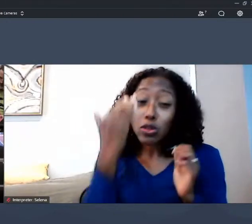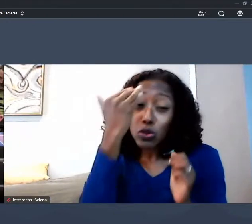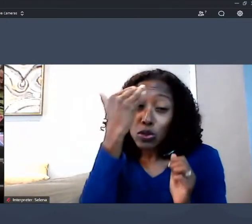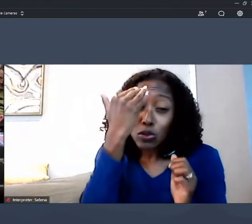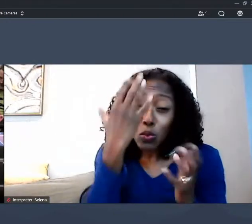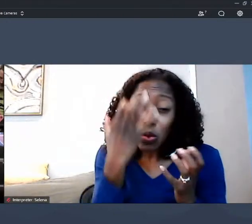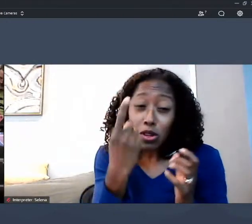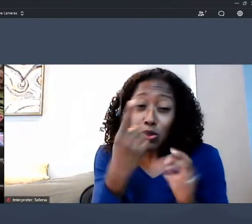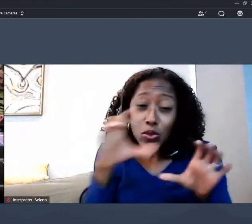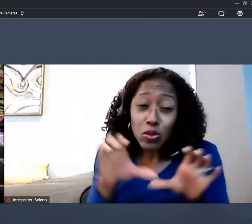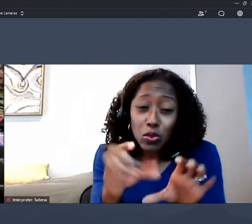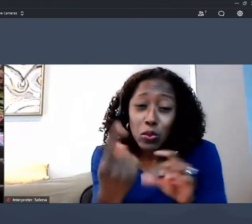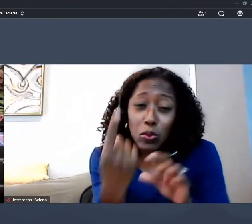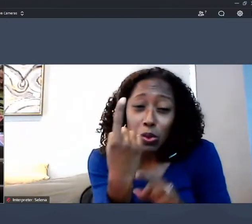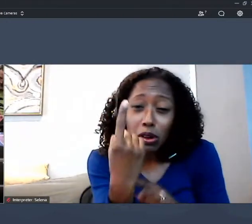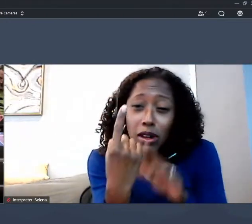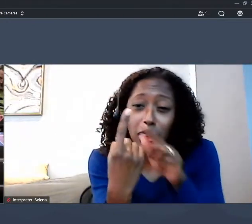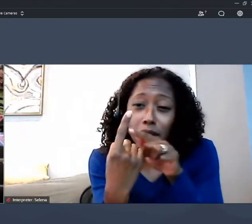do,